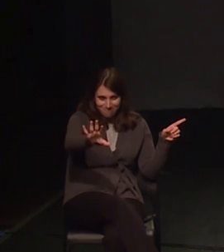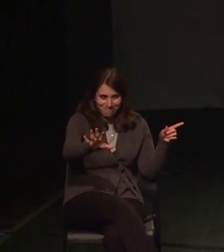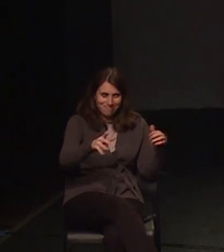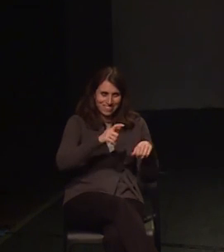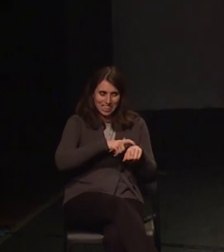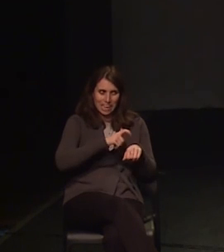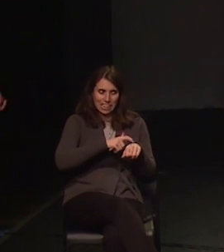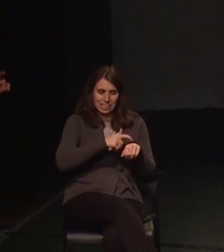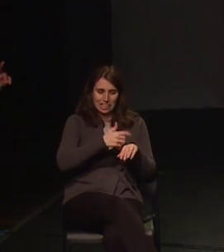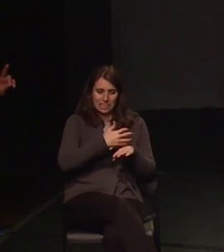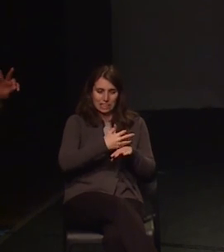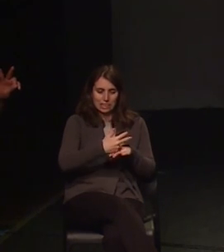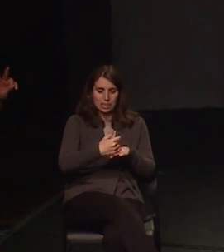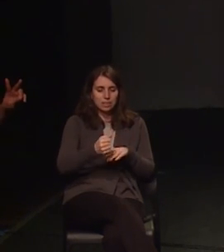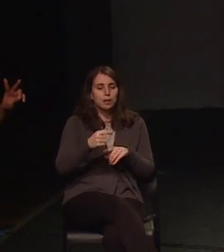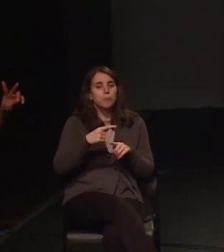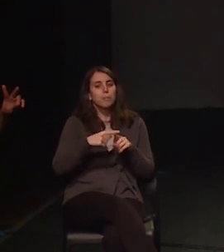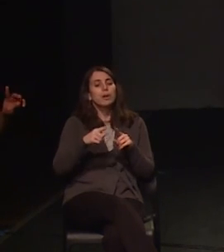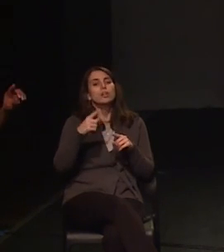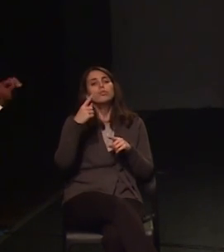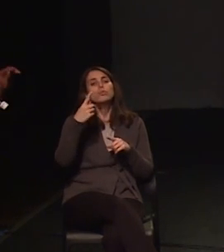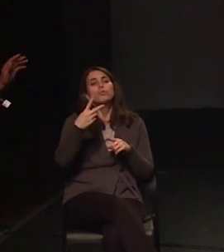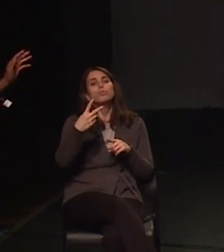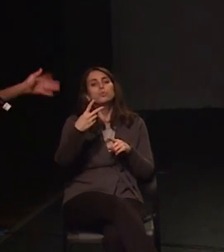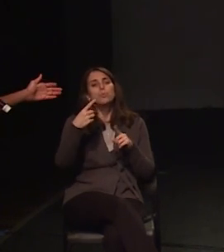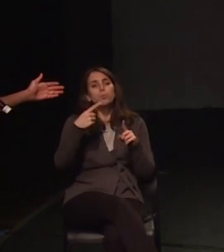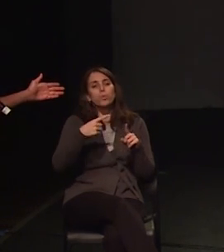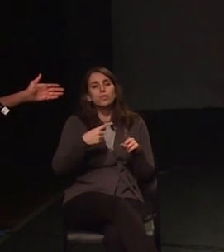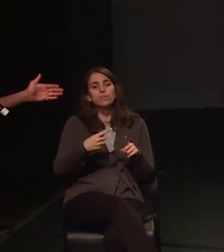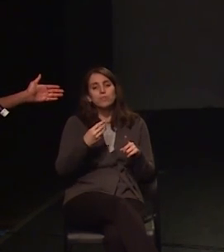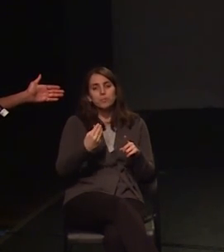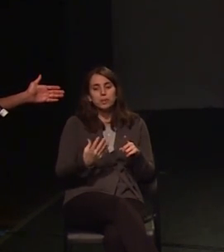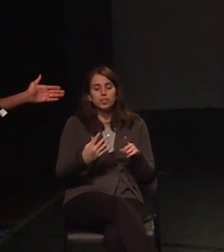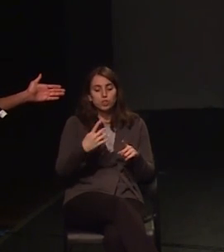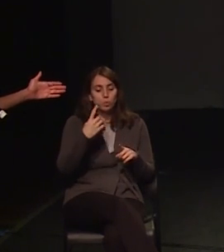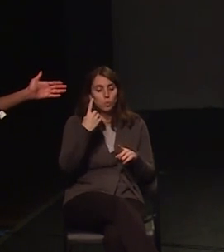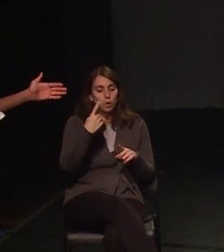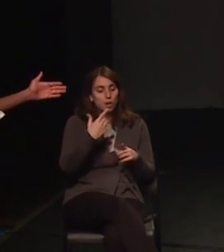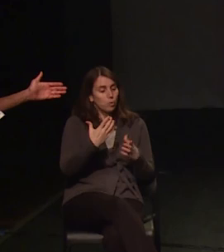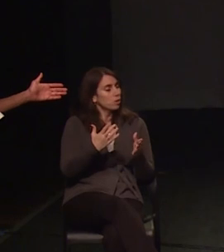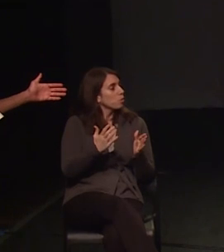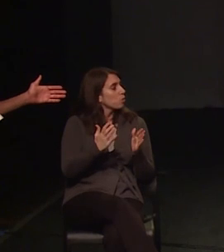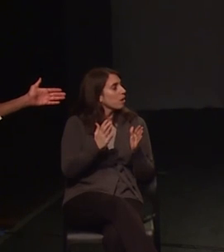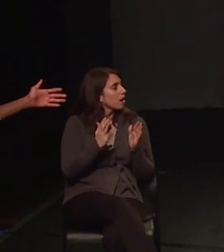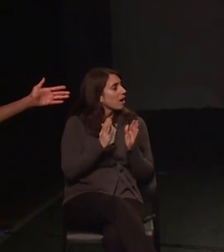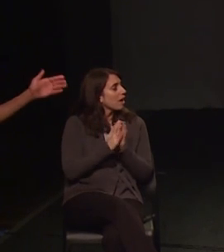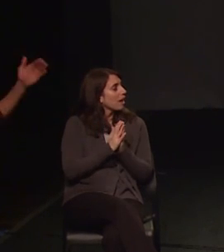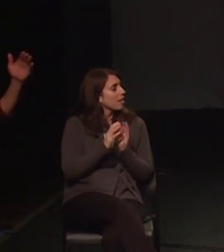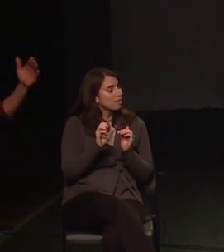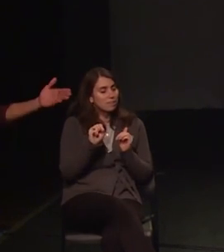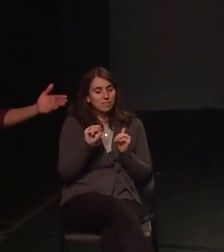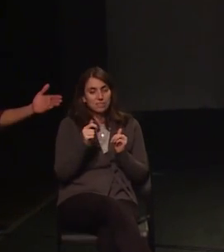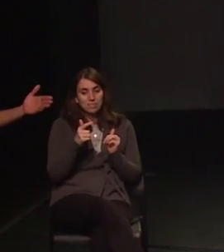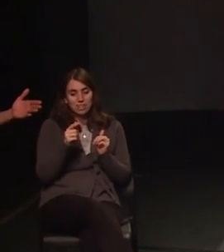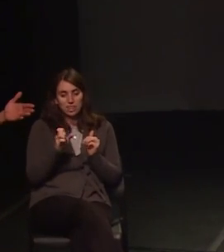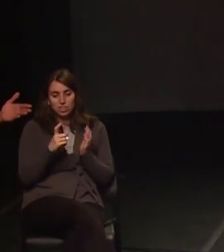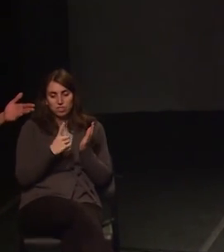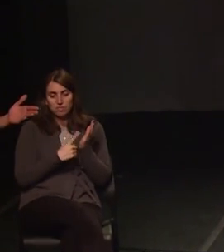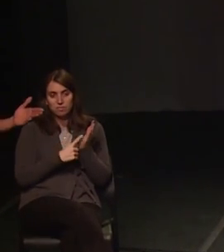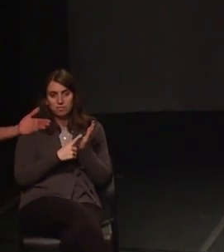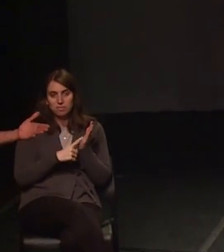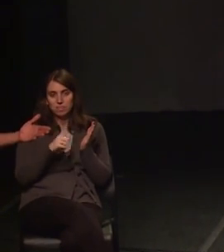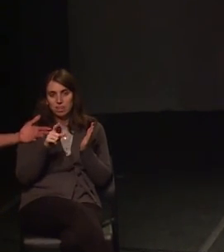you ruminate on that. Just 2 points of information. One, I want to ask Sage to talk about Lane, and then there was a